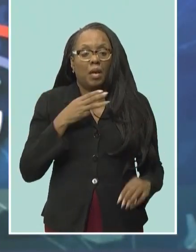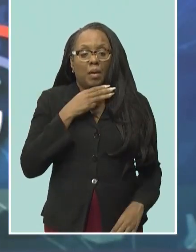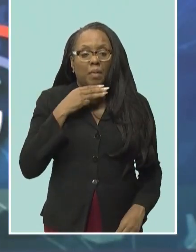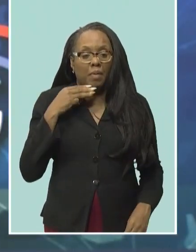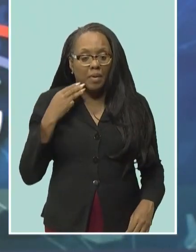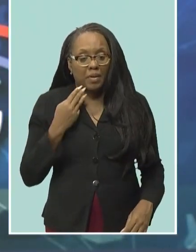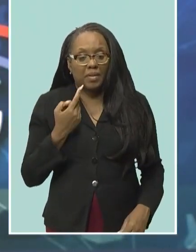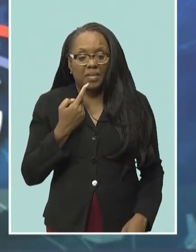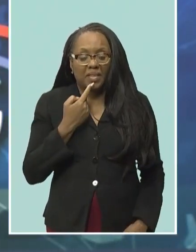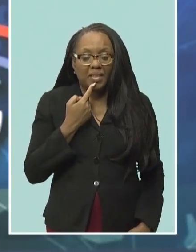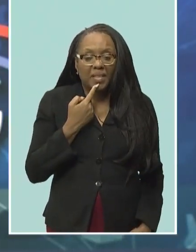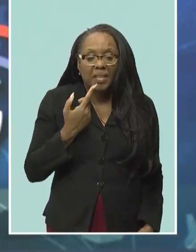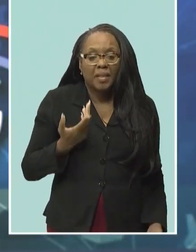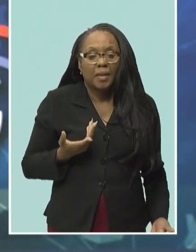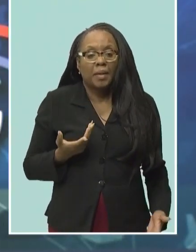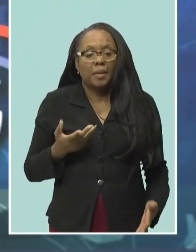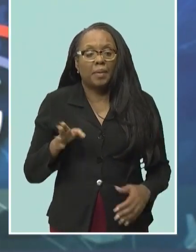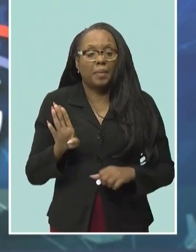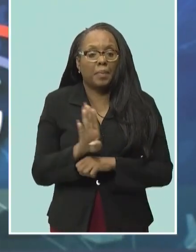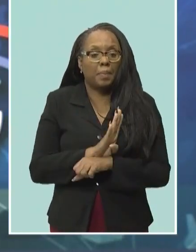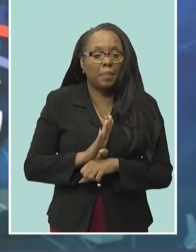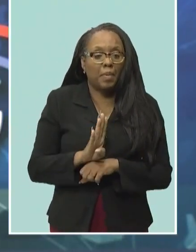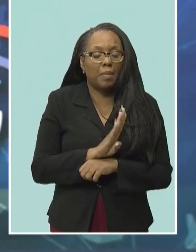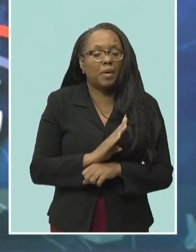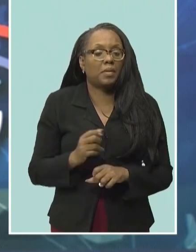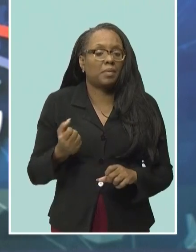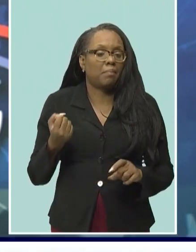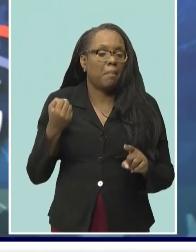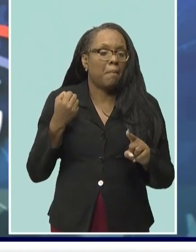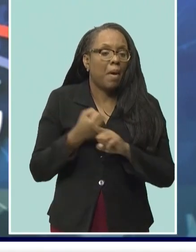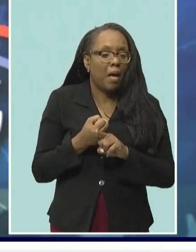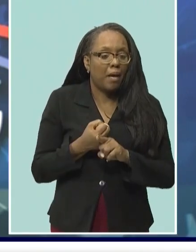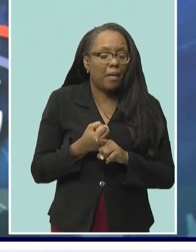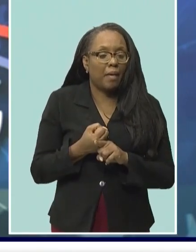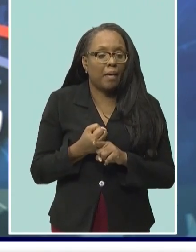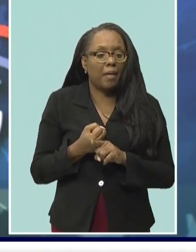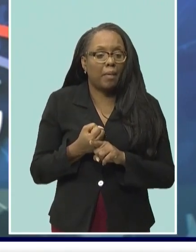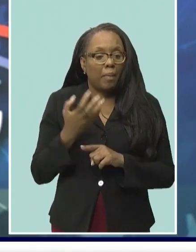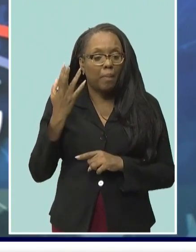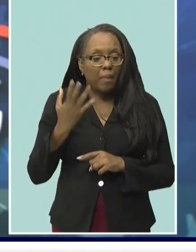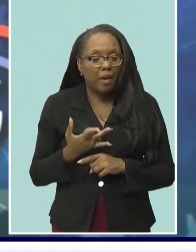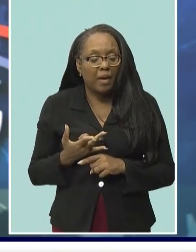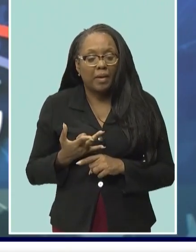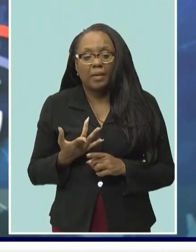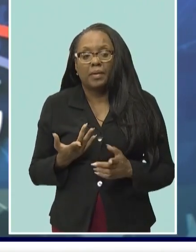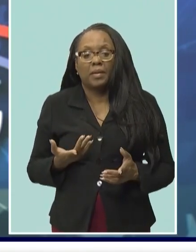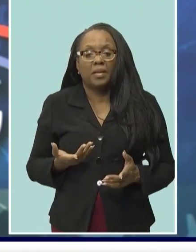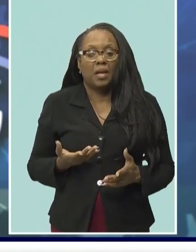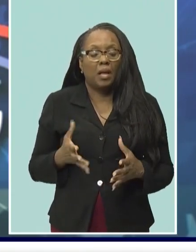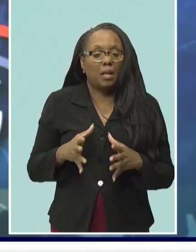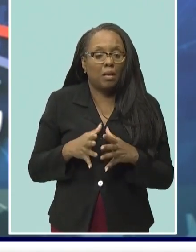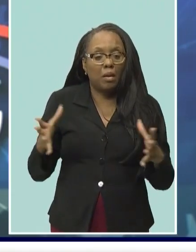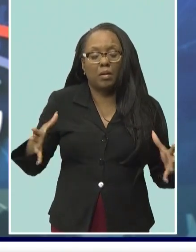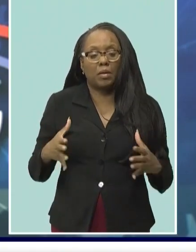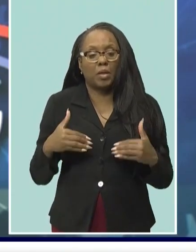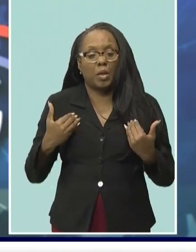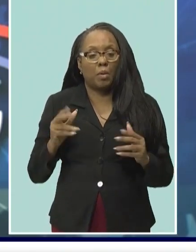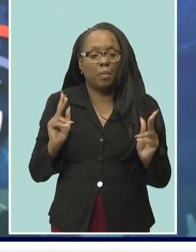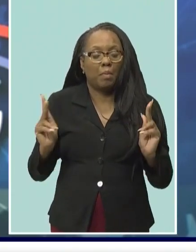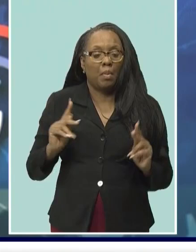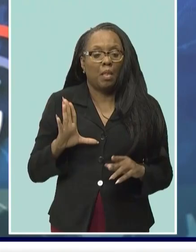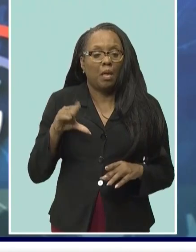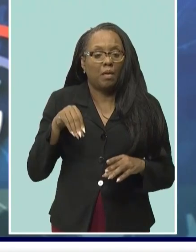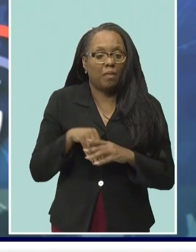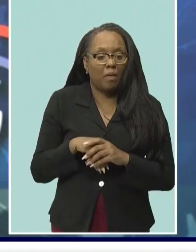Mia Amor-Motley suggests Barbados has been impacted by its failure to take early action given the age groups of those involved in crime.